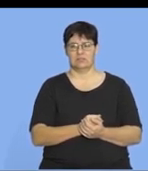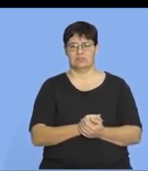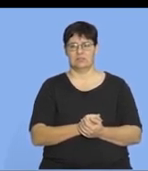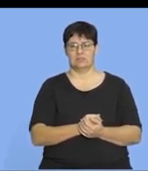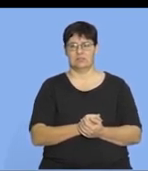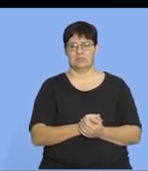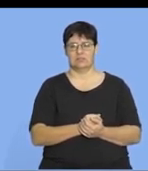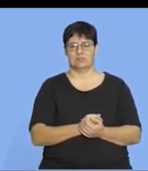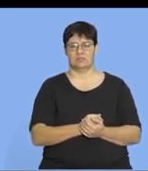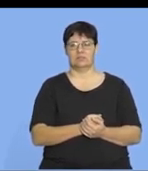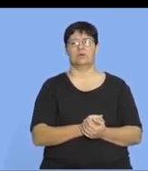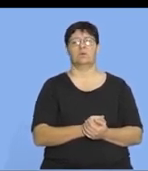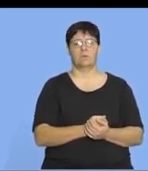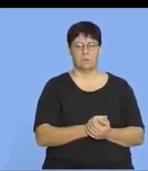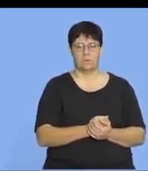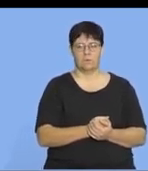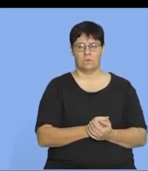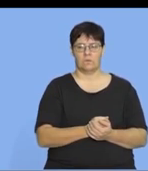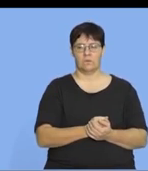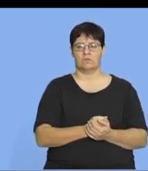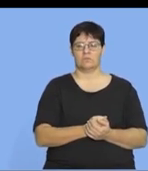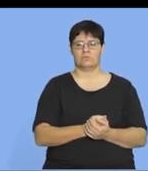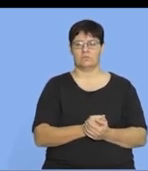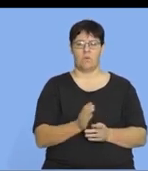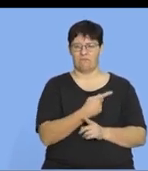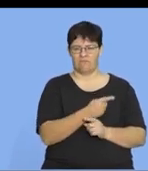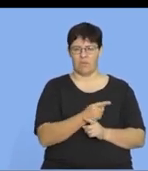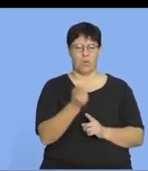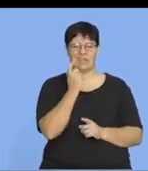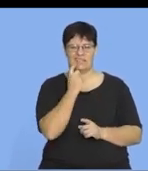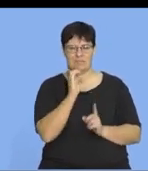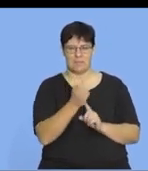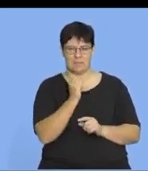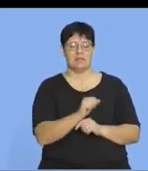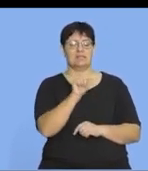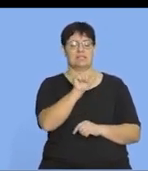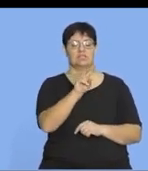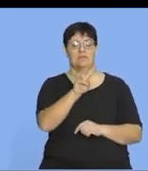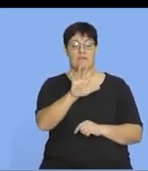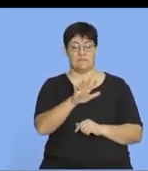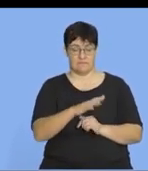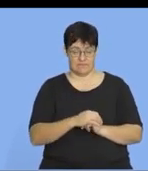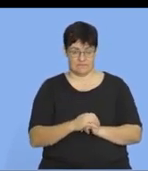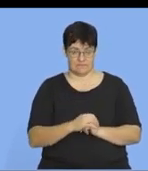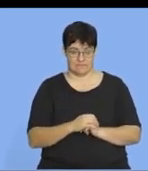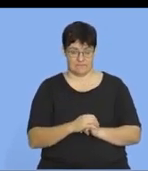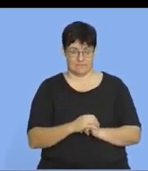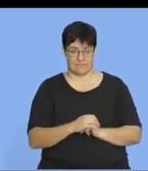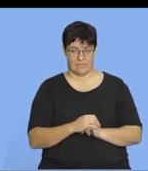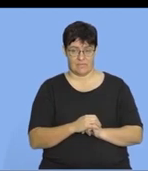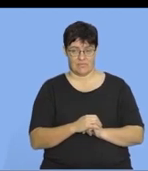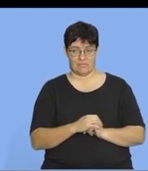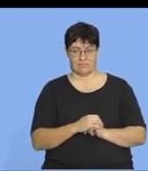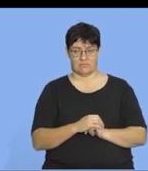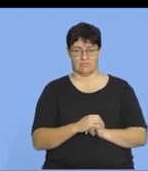squared. Okay, let's take it out of the scientific notation to make it a bit easier. 625. So